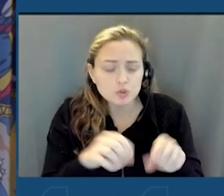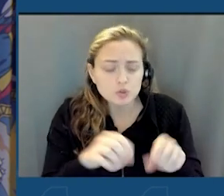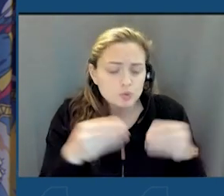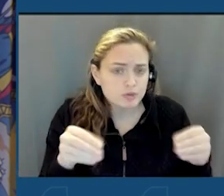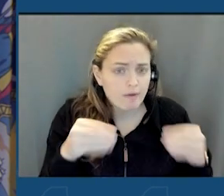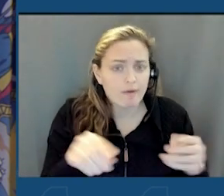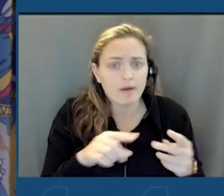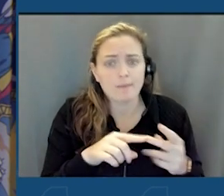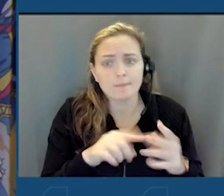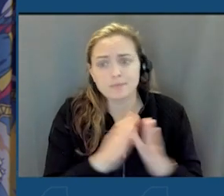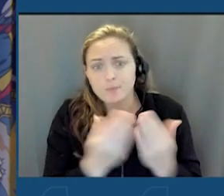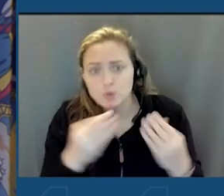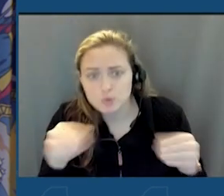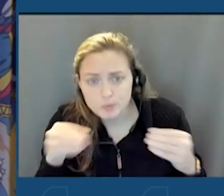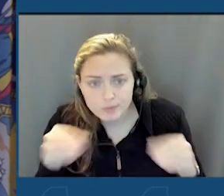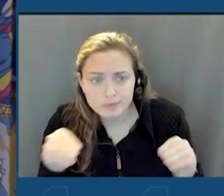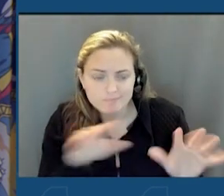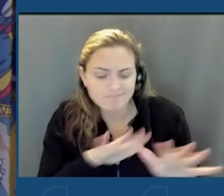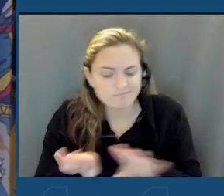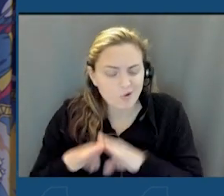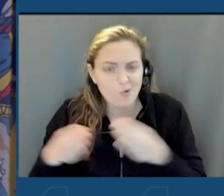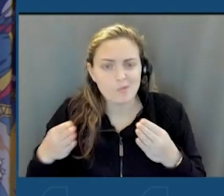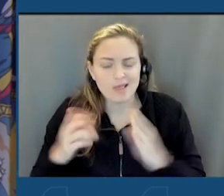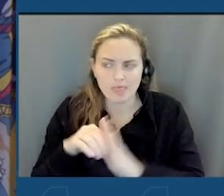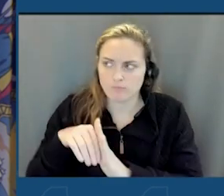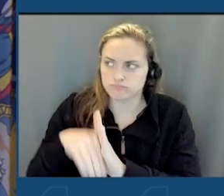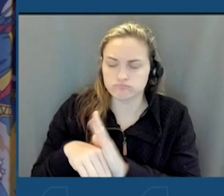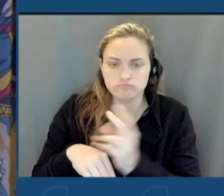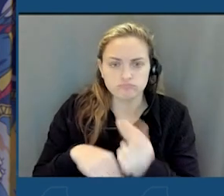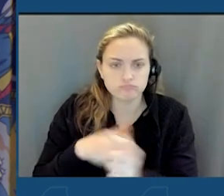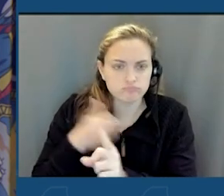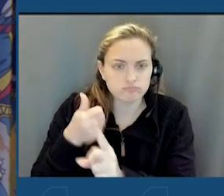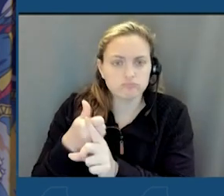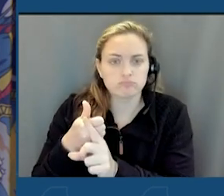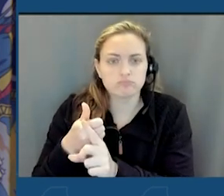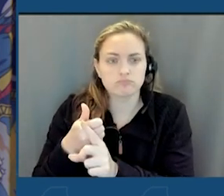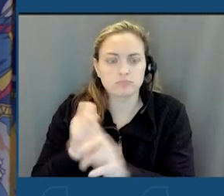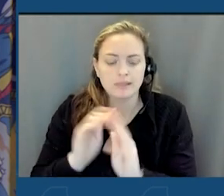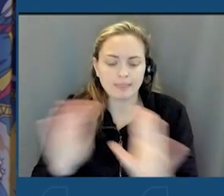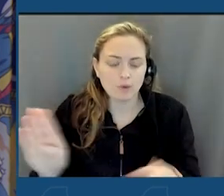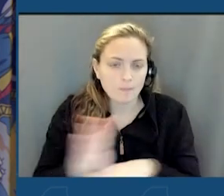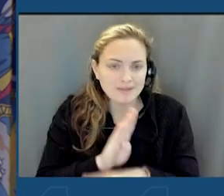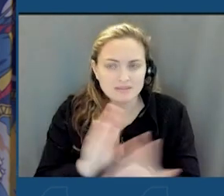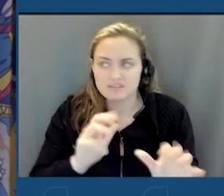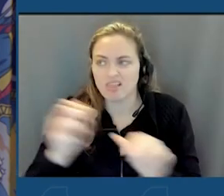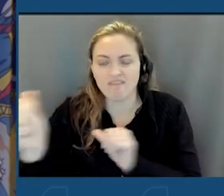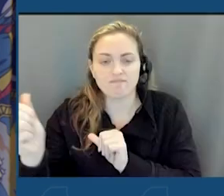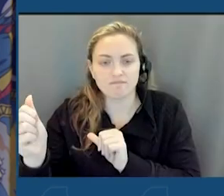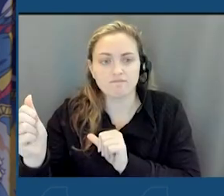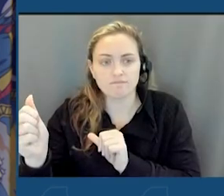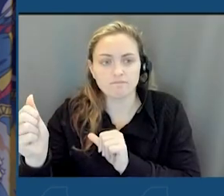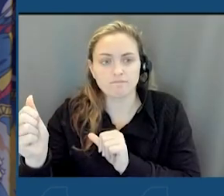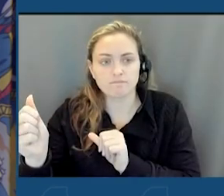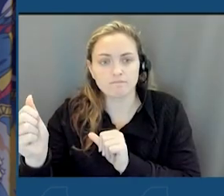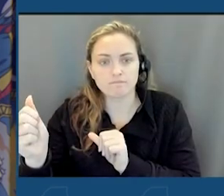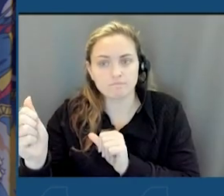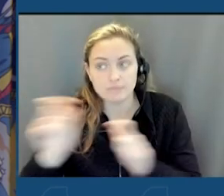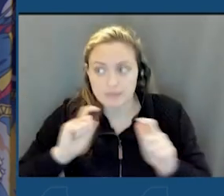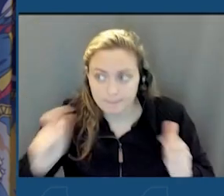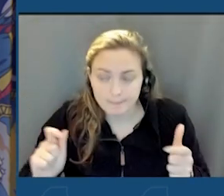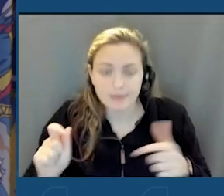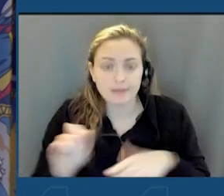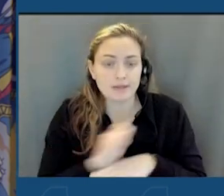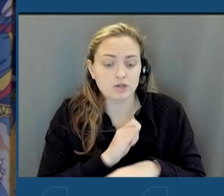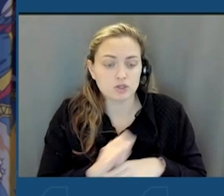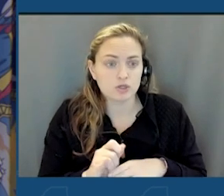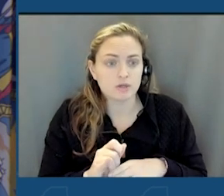then the decline became so apparent when the businesses left. The big industry, not unlike Northrop